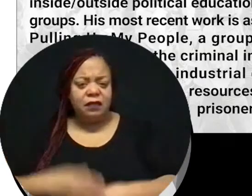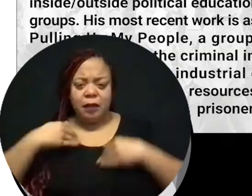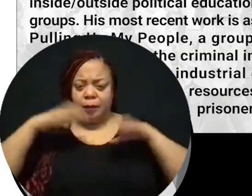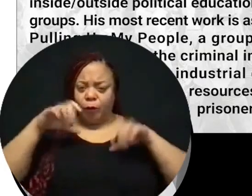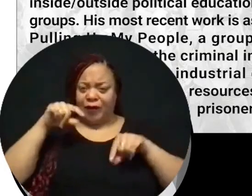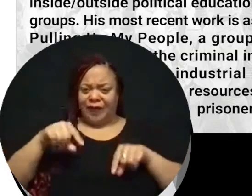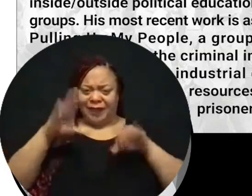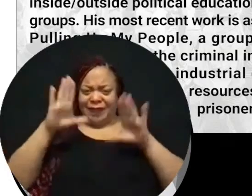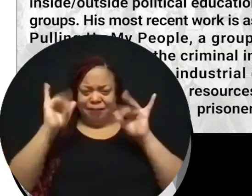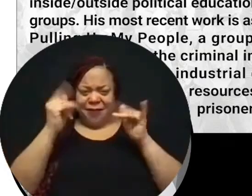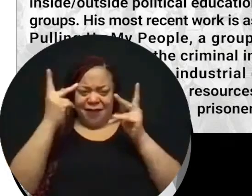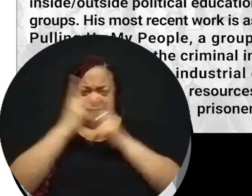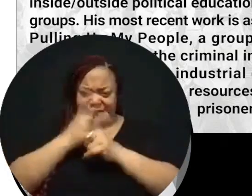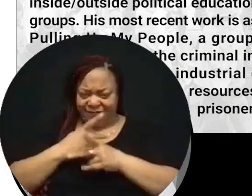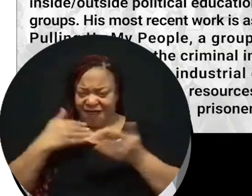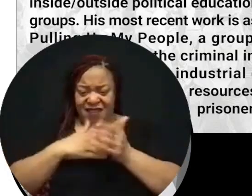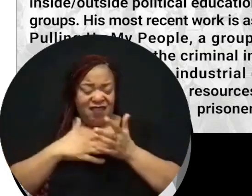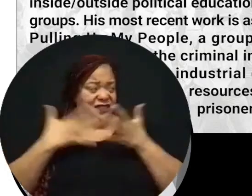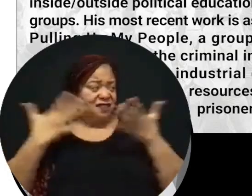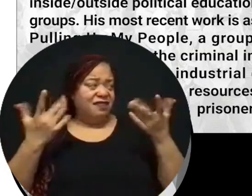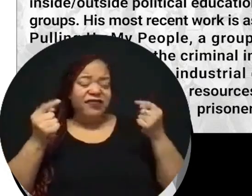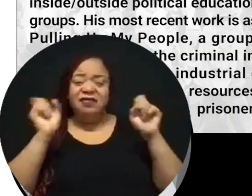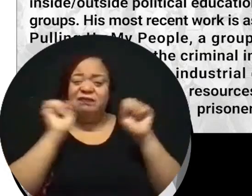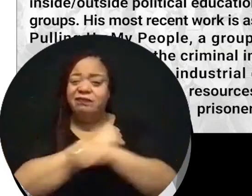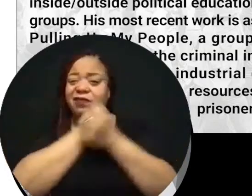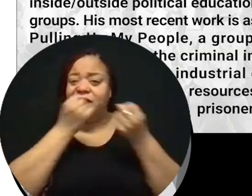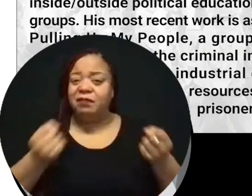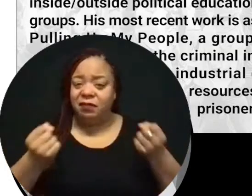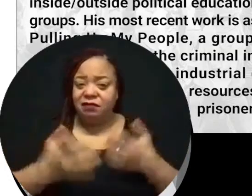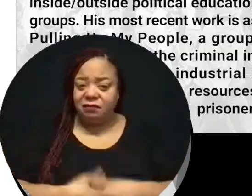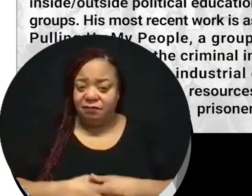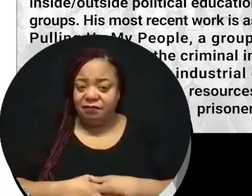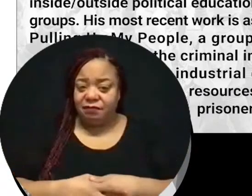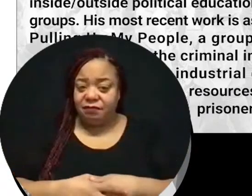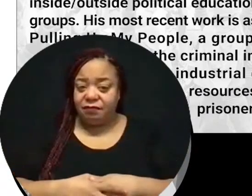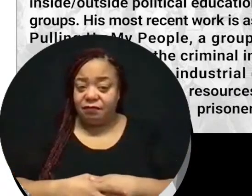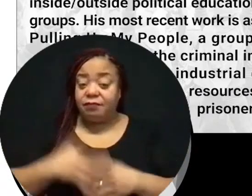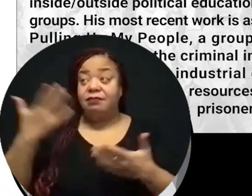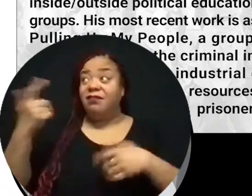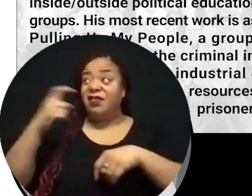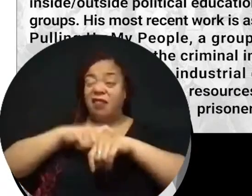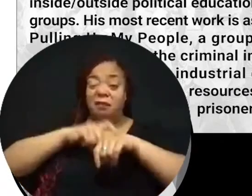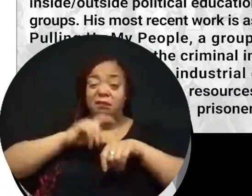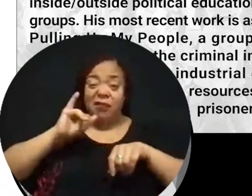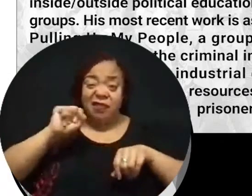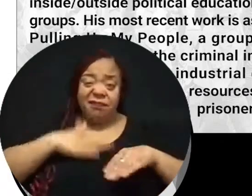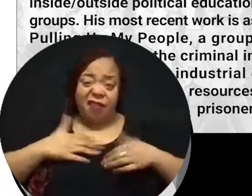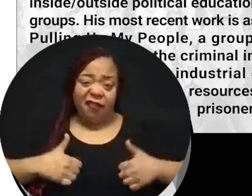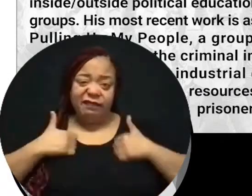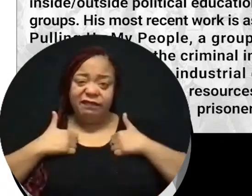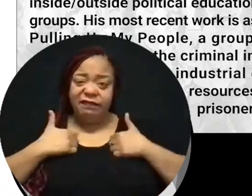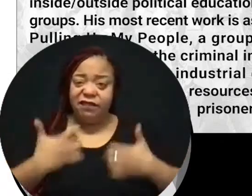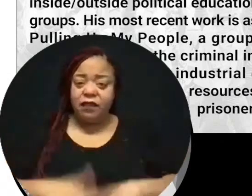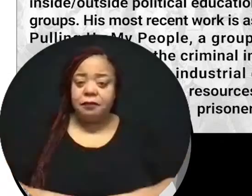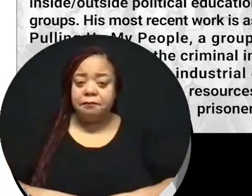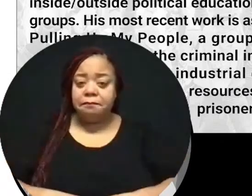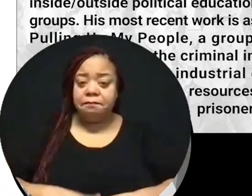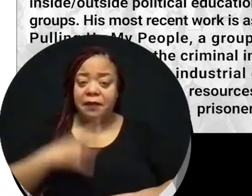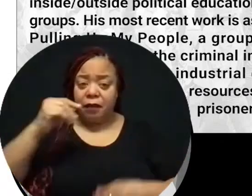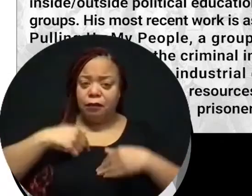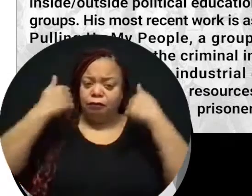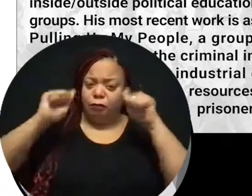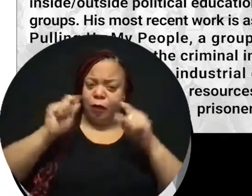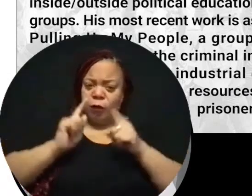survivable. I'm comparing it to death. Will I survive prison? Then when I got to Fayette, I learned from